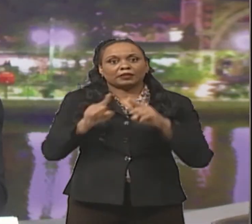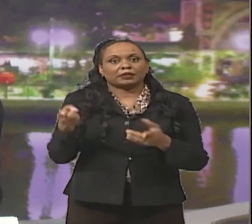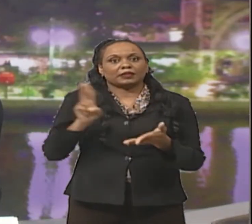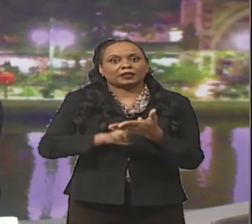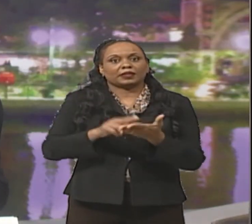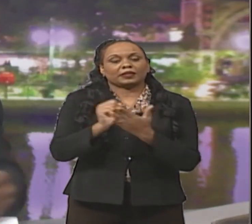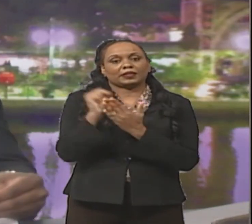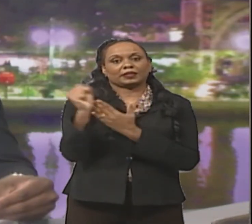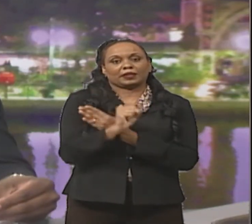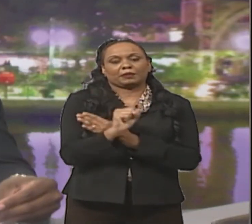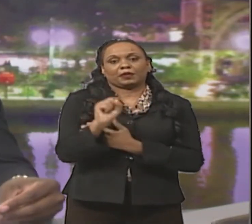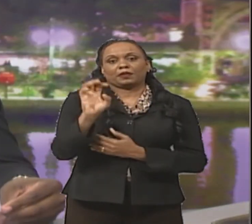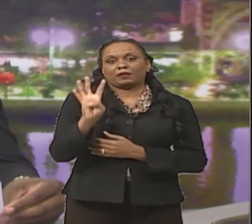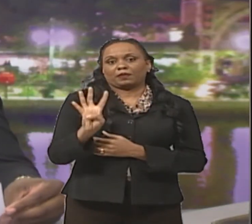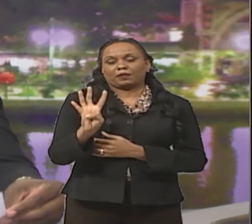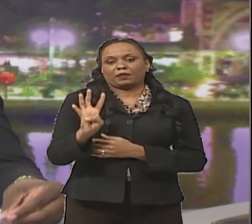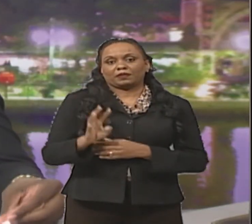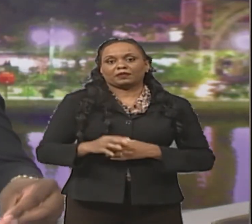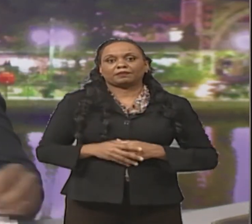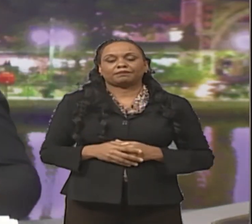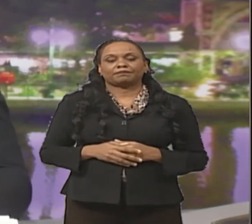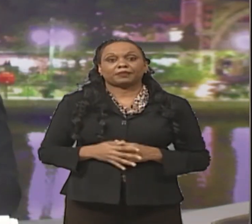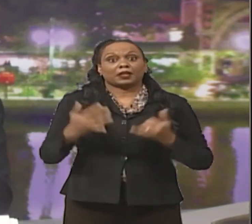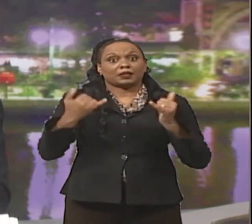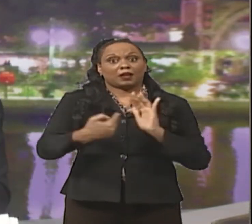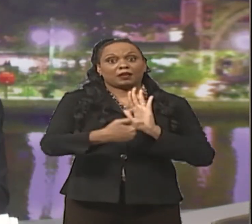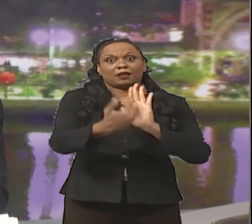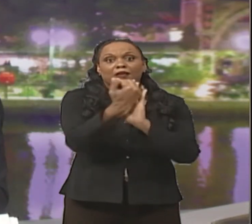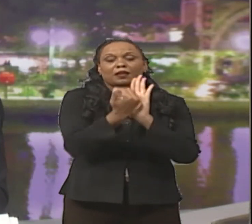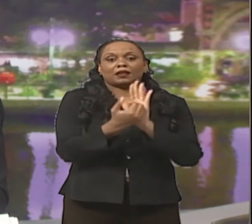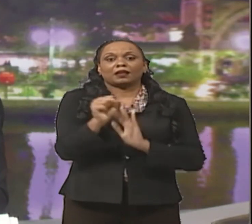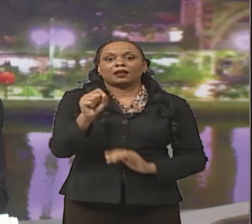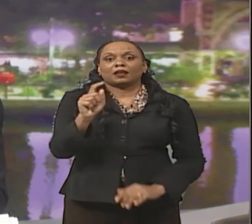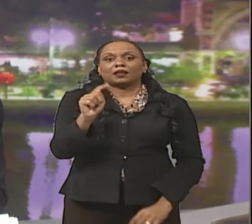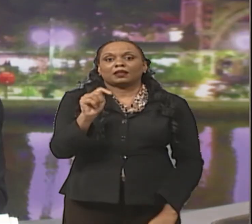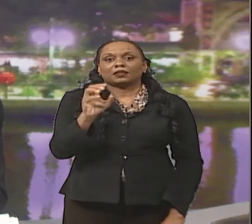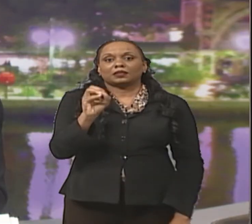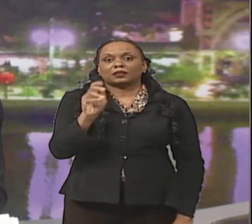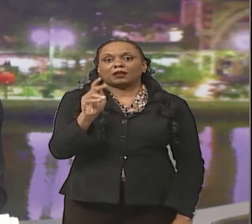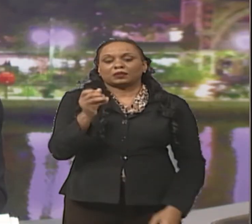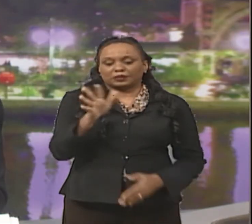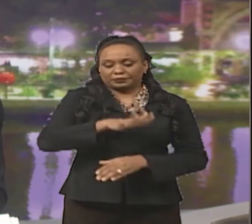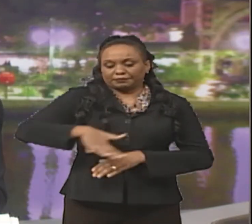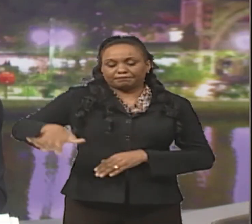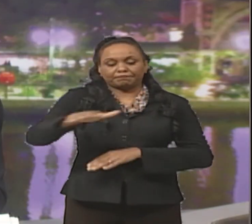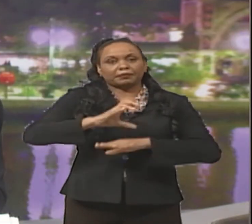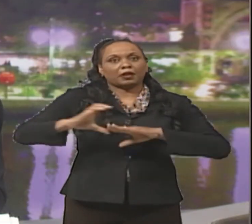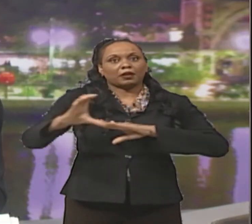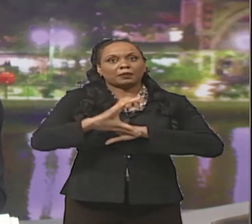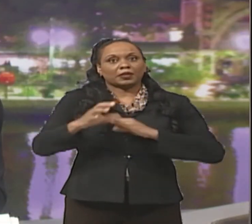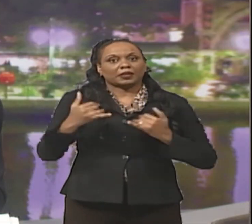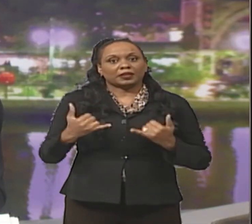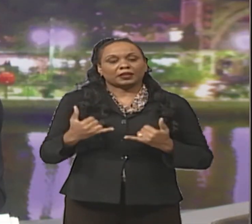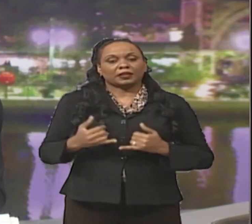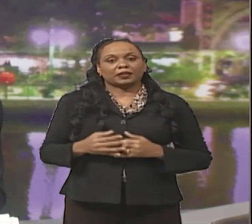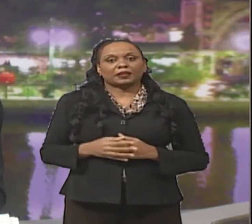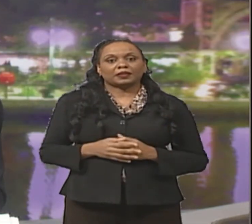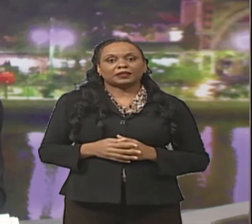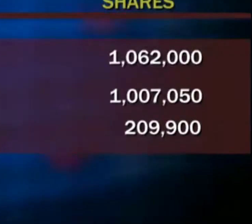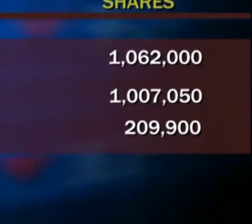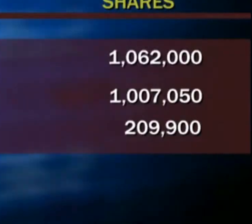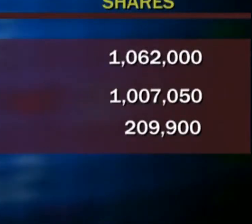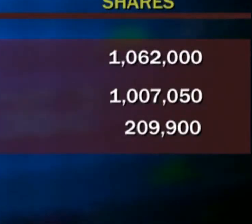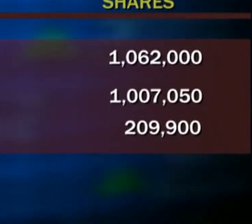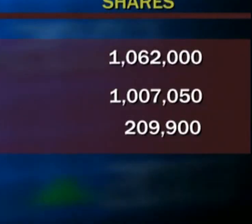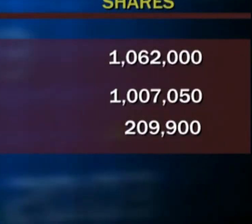September 4th. Time now to take a look at how stocks traded on selected exchanges across the region. First